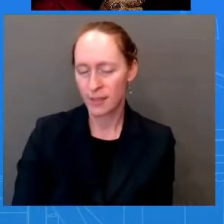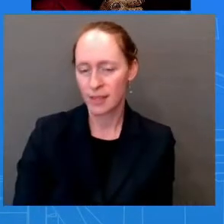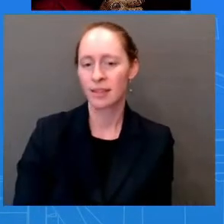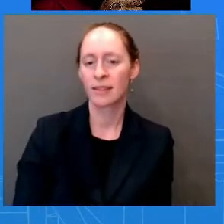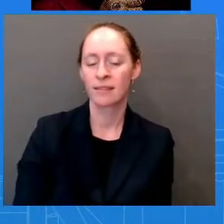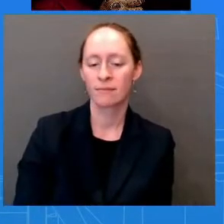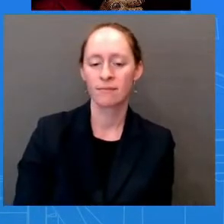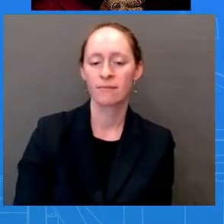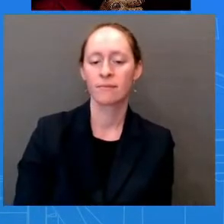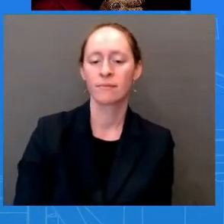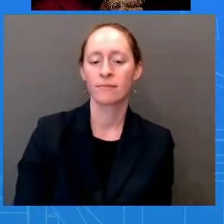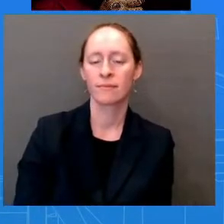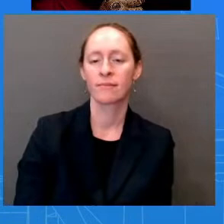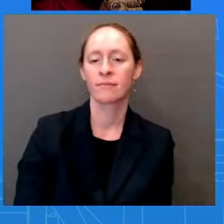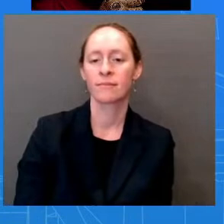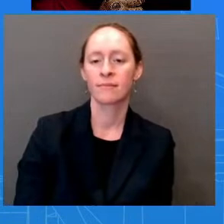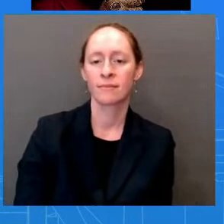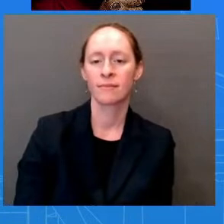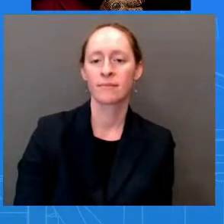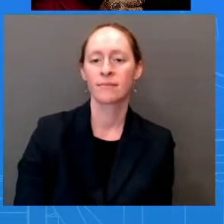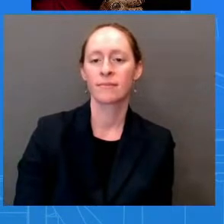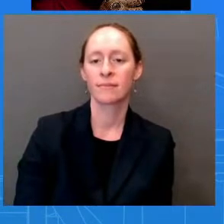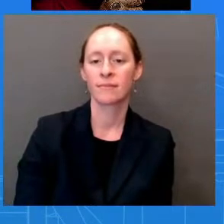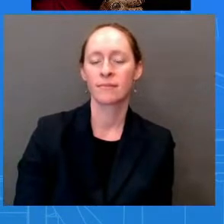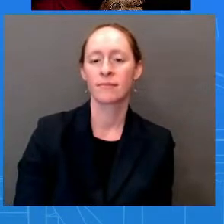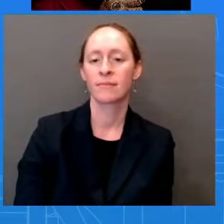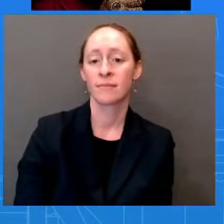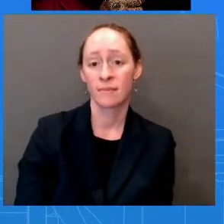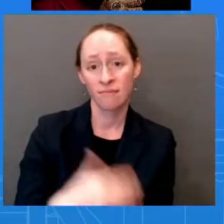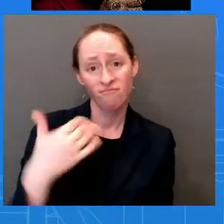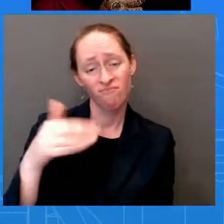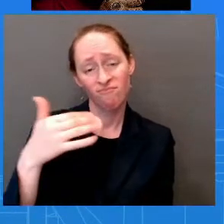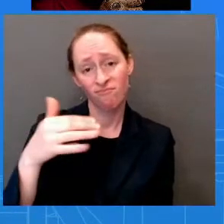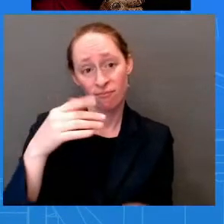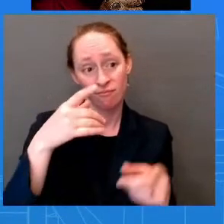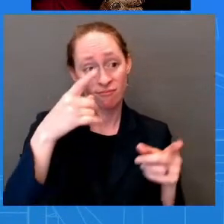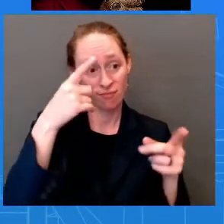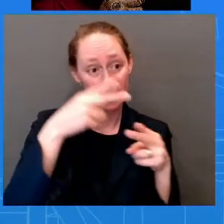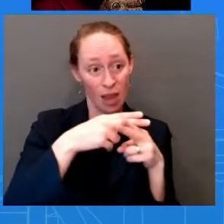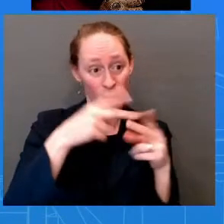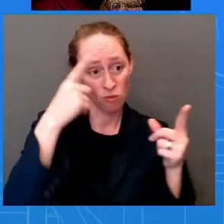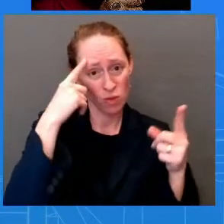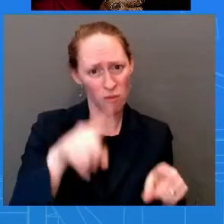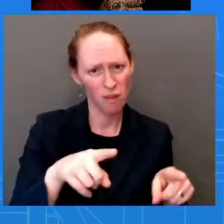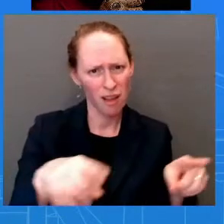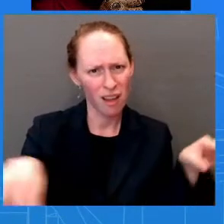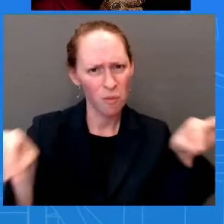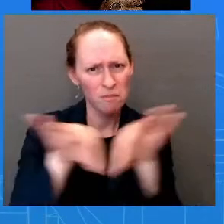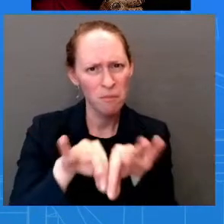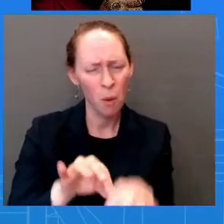tentative agreement was indeed important, again, because it stopped a